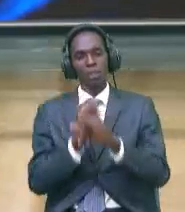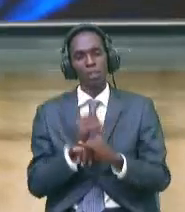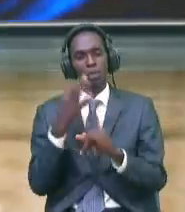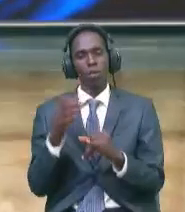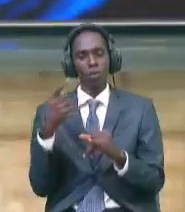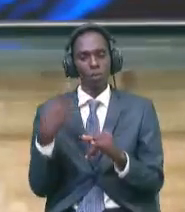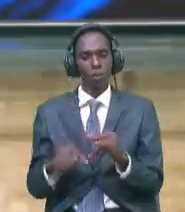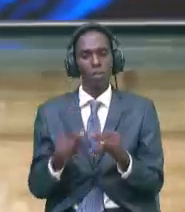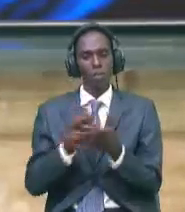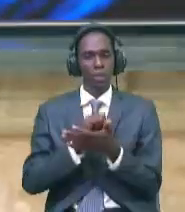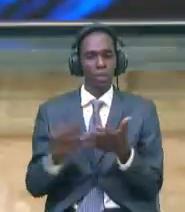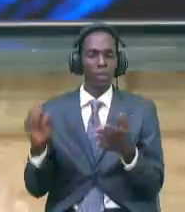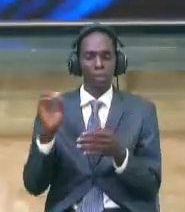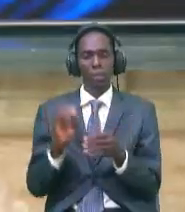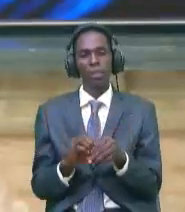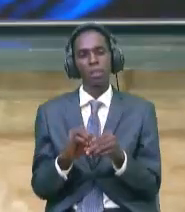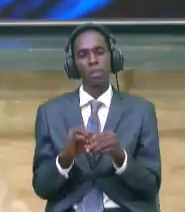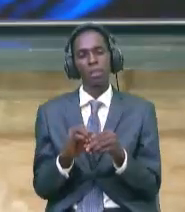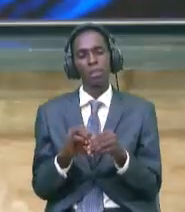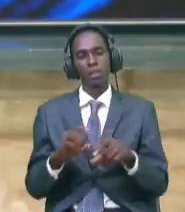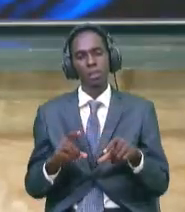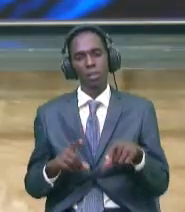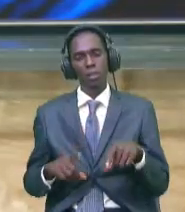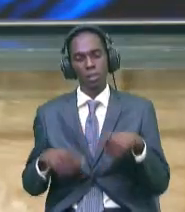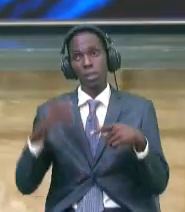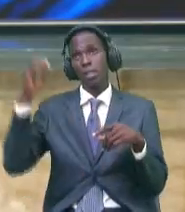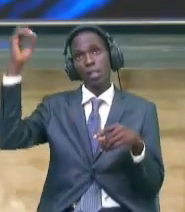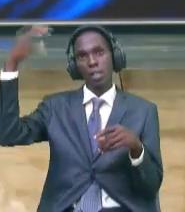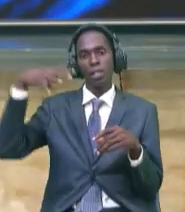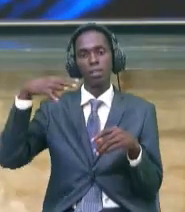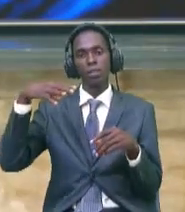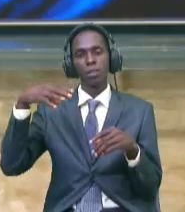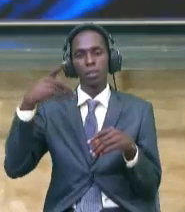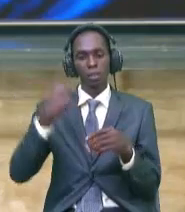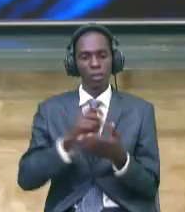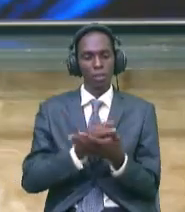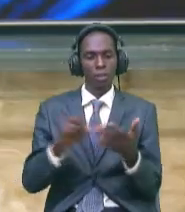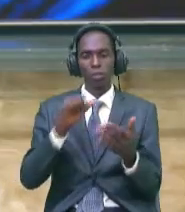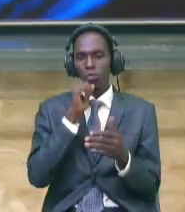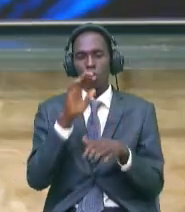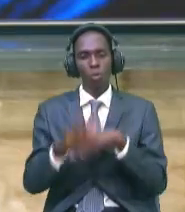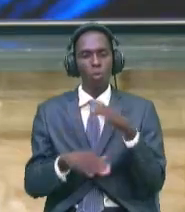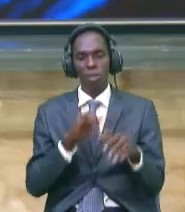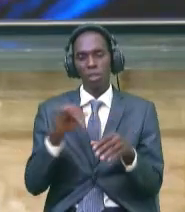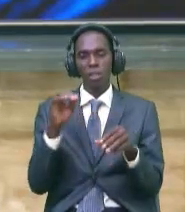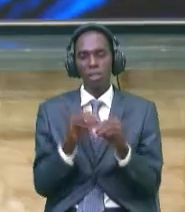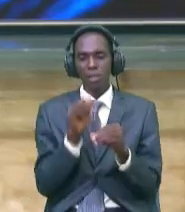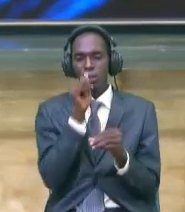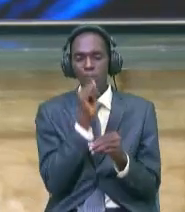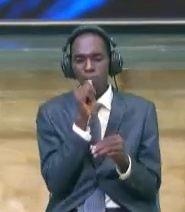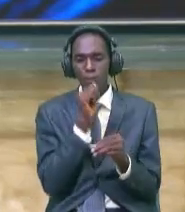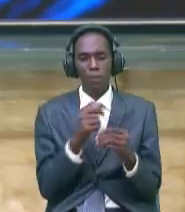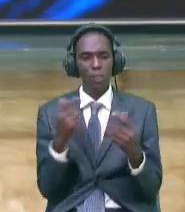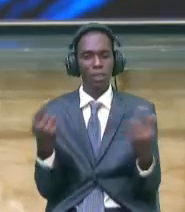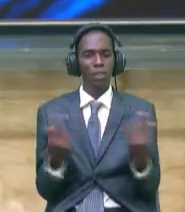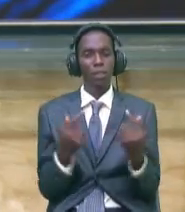in light. The saints don't walk in darkness. The saints don't walk in secret sin. The saints in